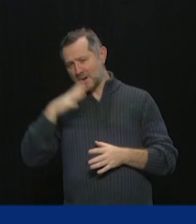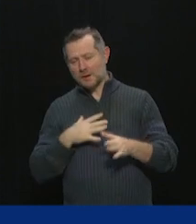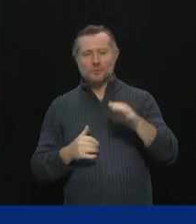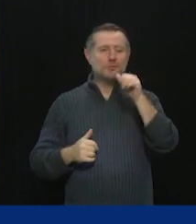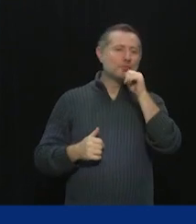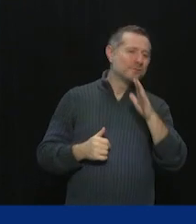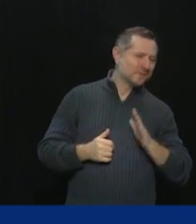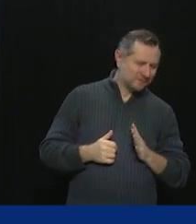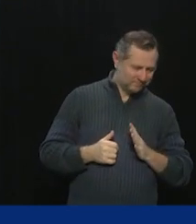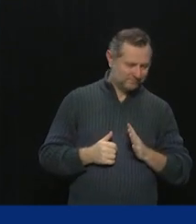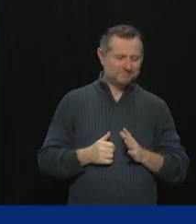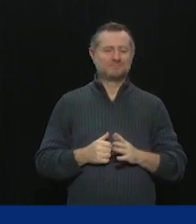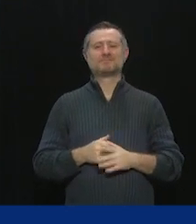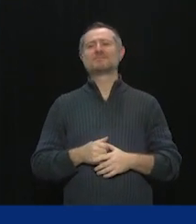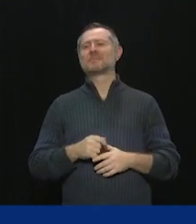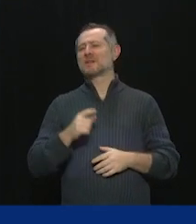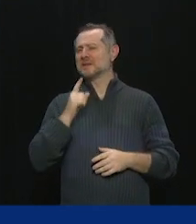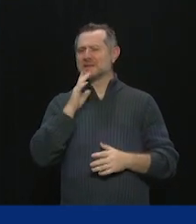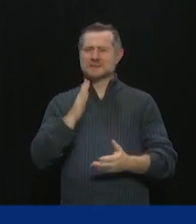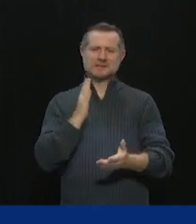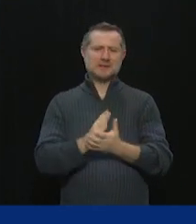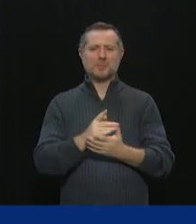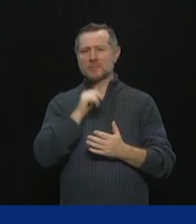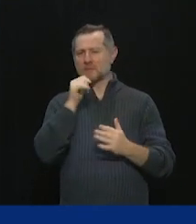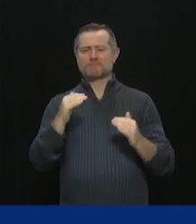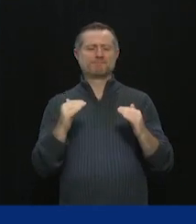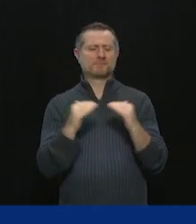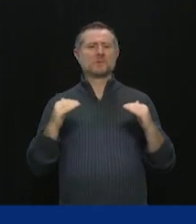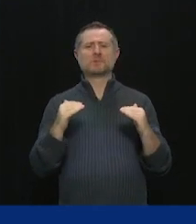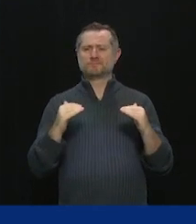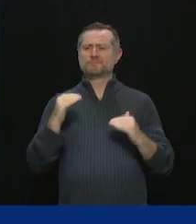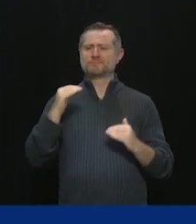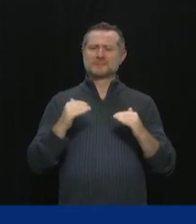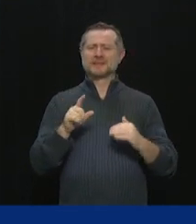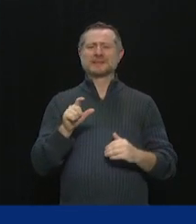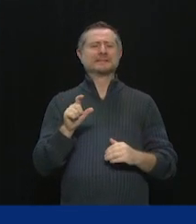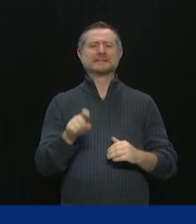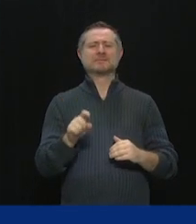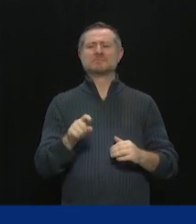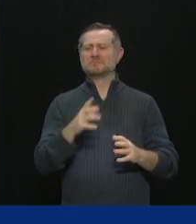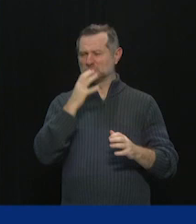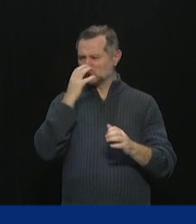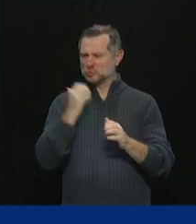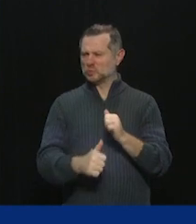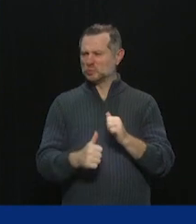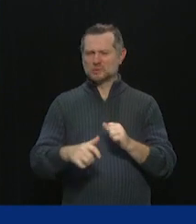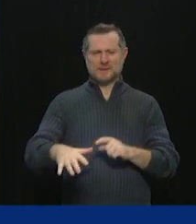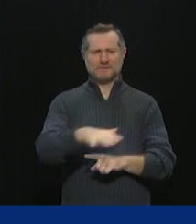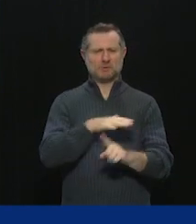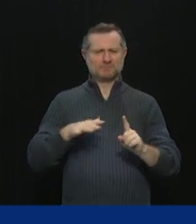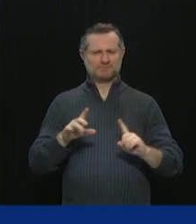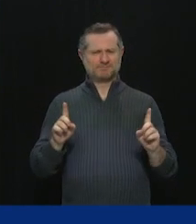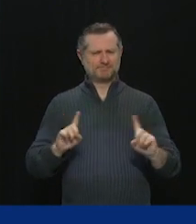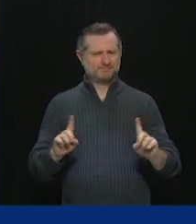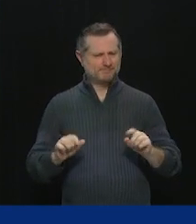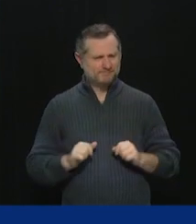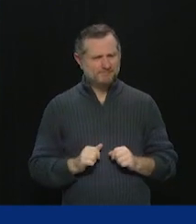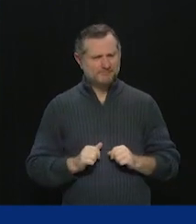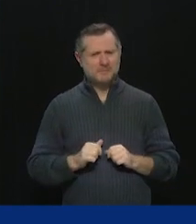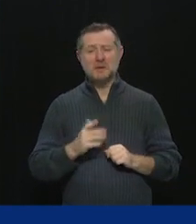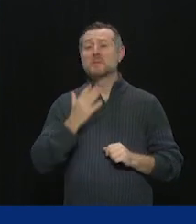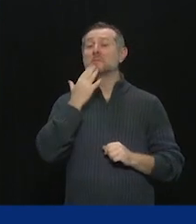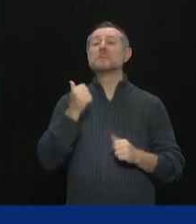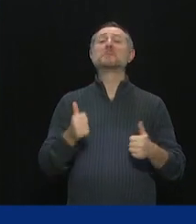from unfair, unjust, and unnecessarily cruel environments, and bring forward a day of